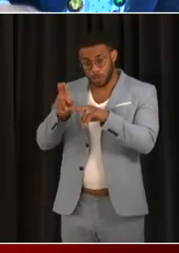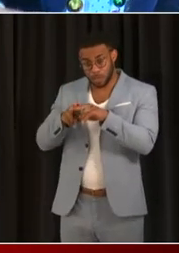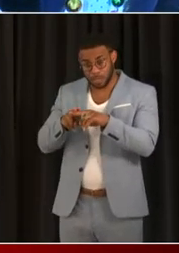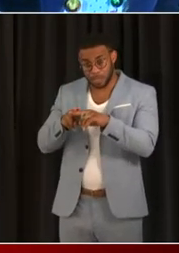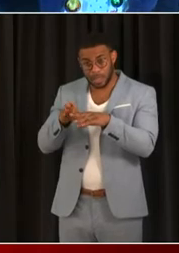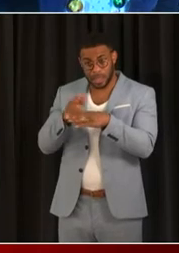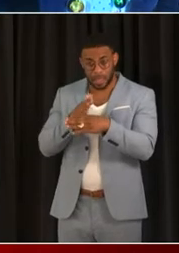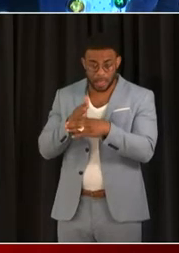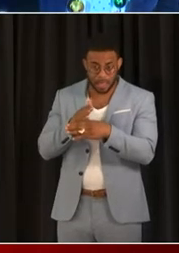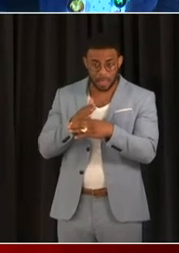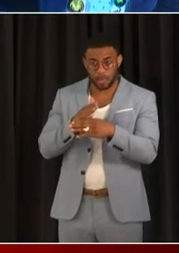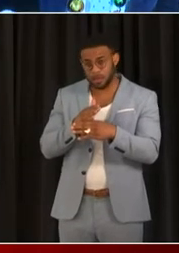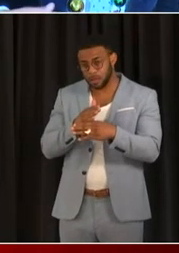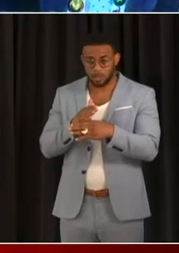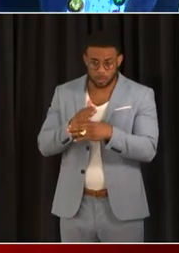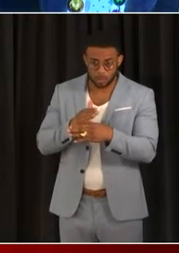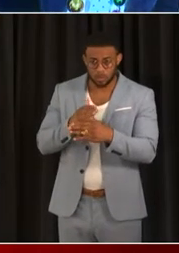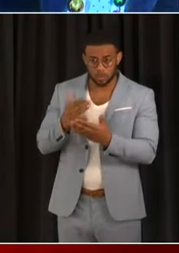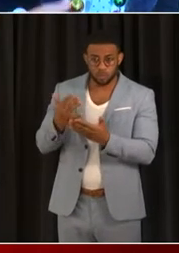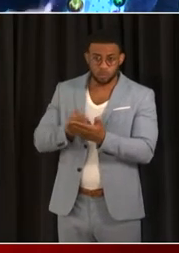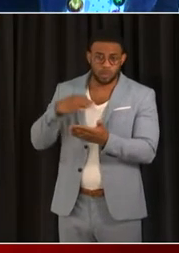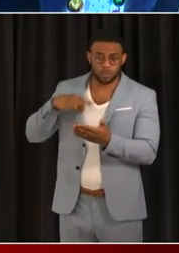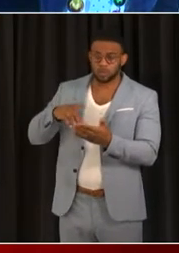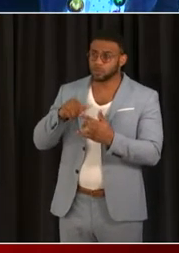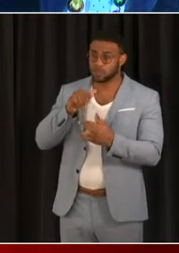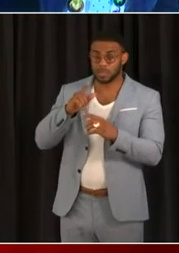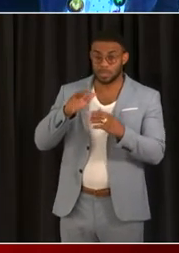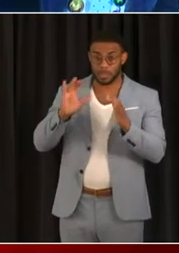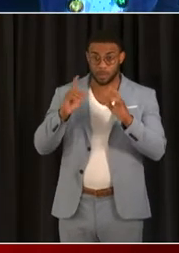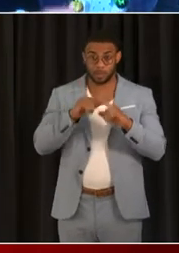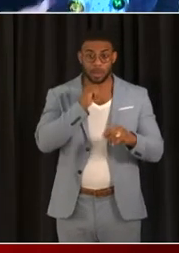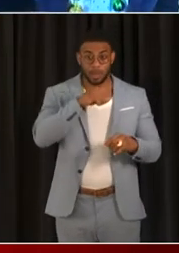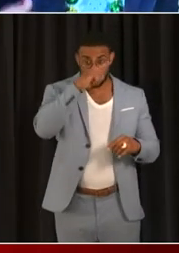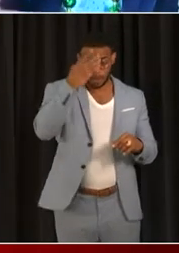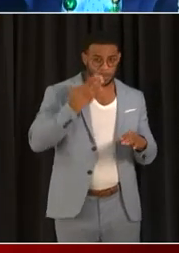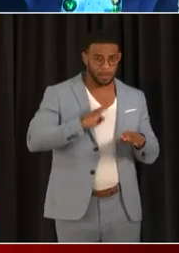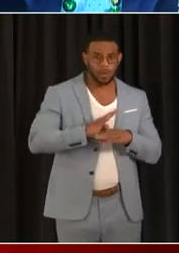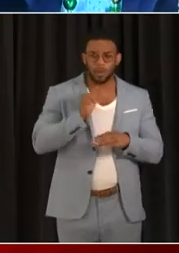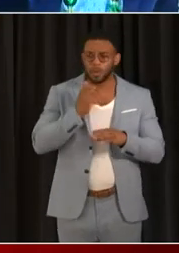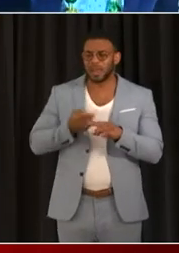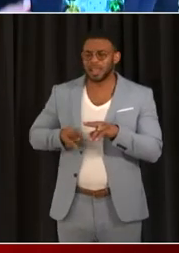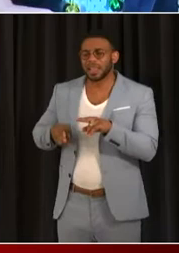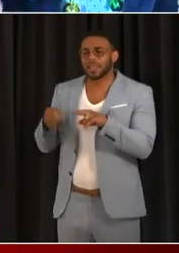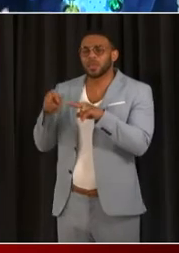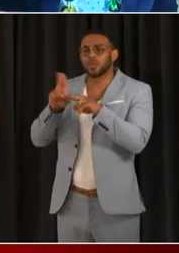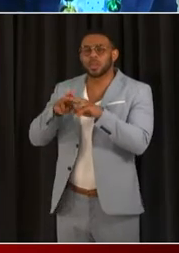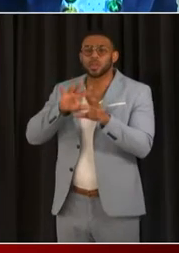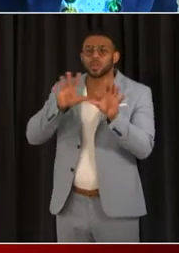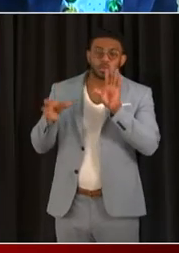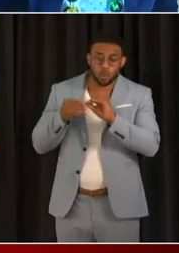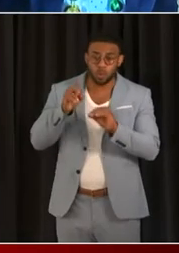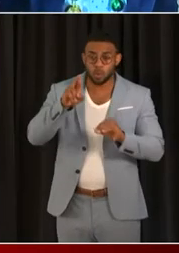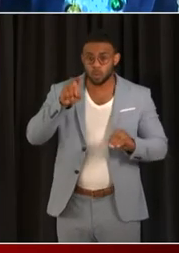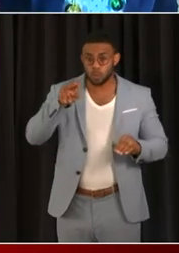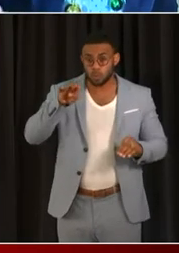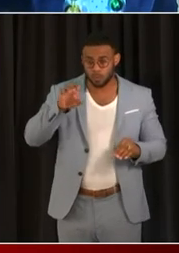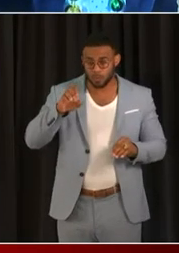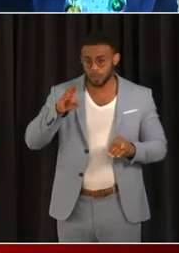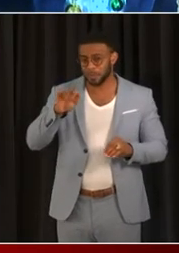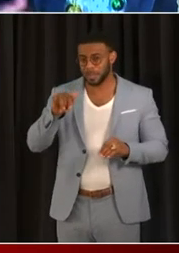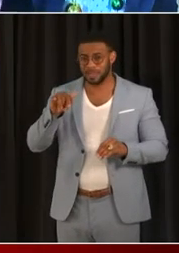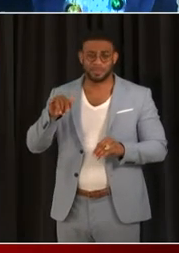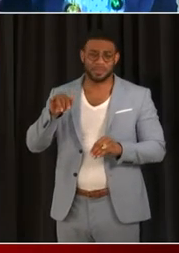their average wage revenue to that of non-Black businesses, we would increase the total revenue by